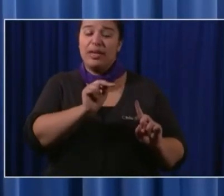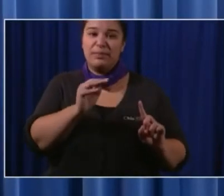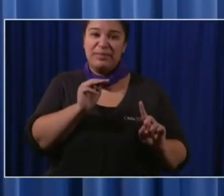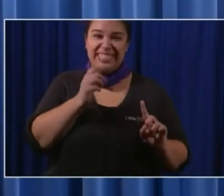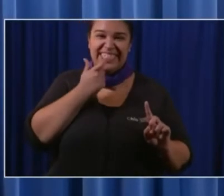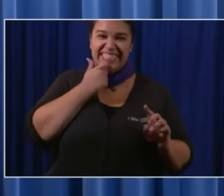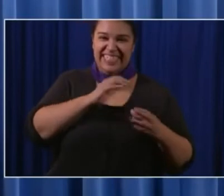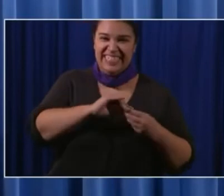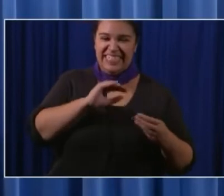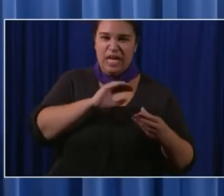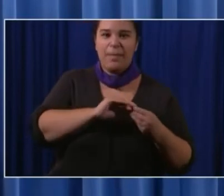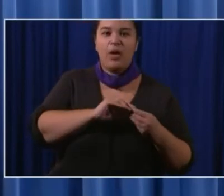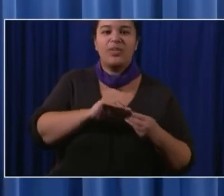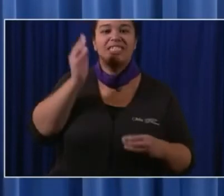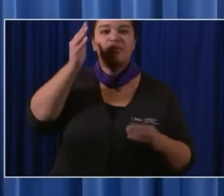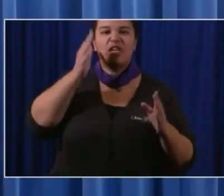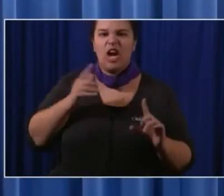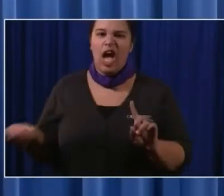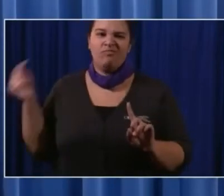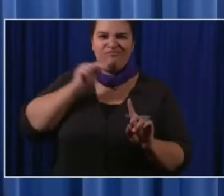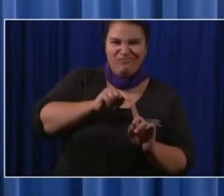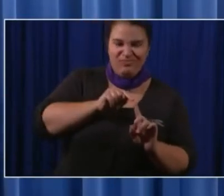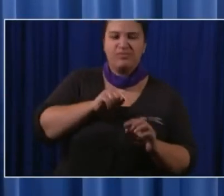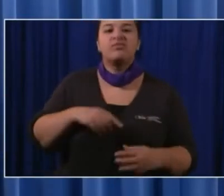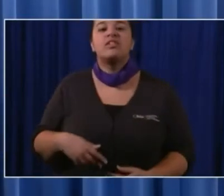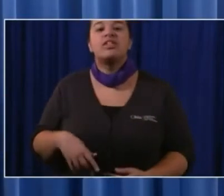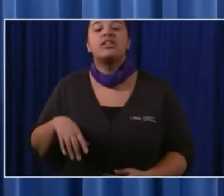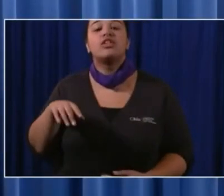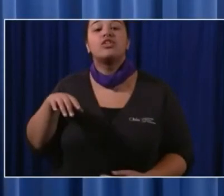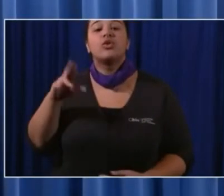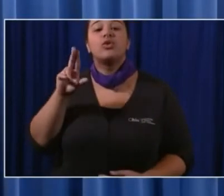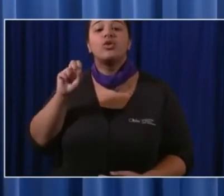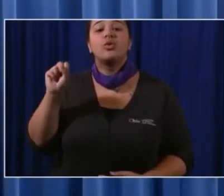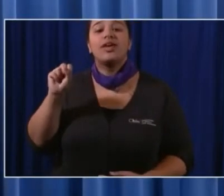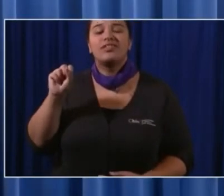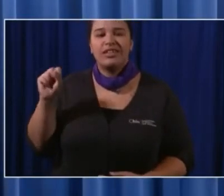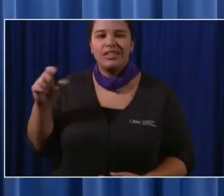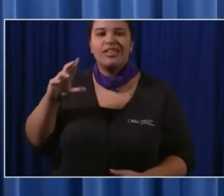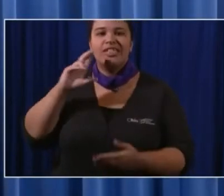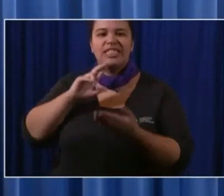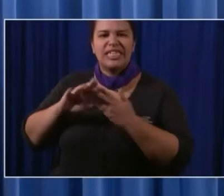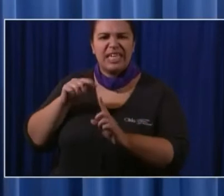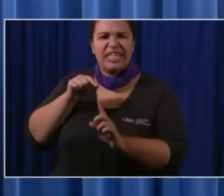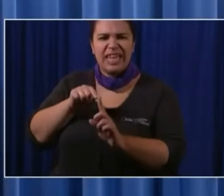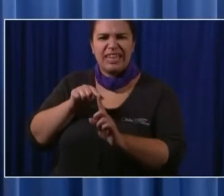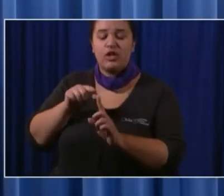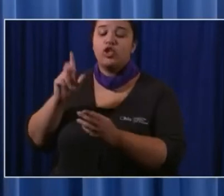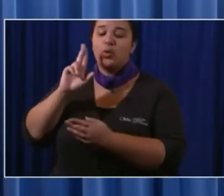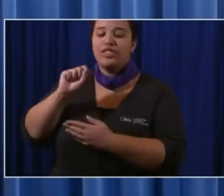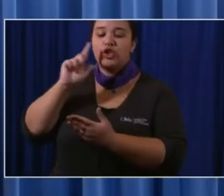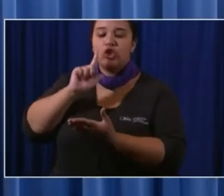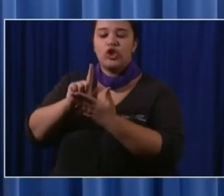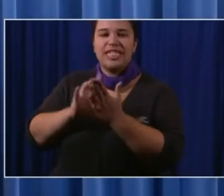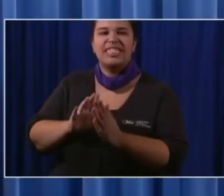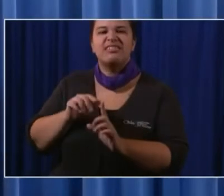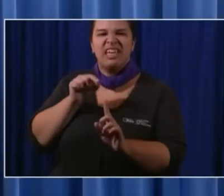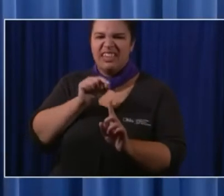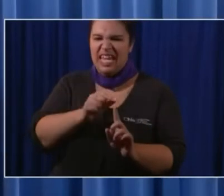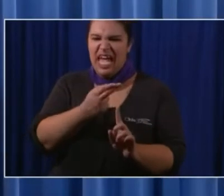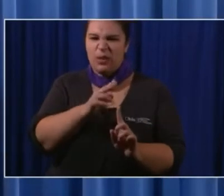U.S. Attorney has said, related to the House Bill 6 scandal, that it's very much an ongoing investigation and there could be